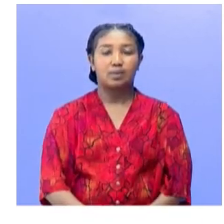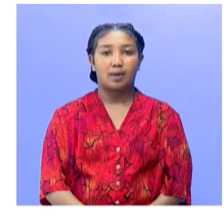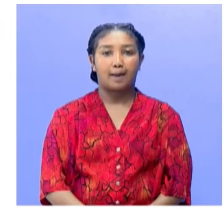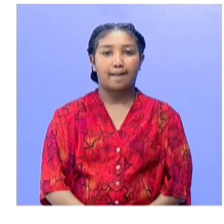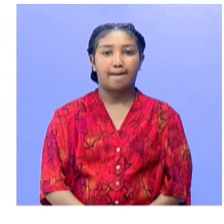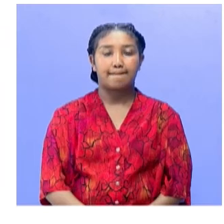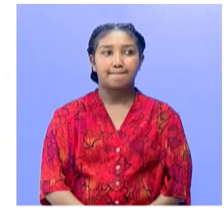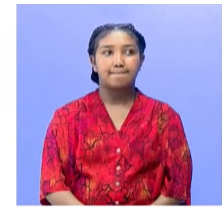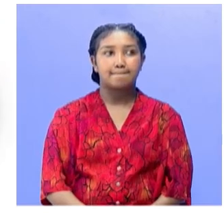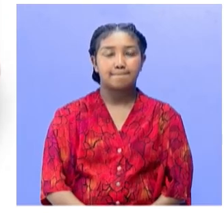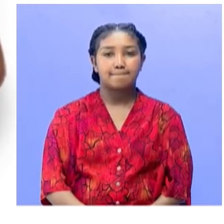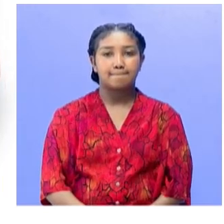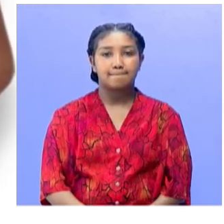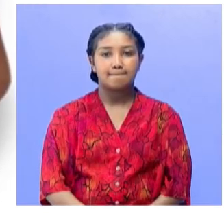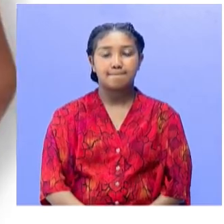nouns.